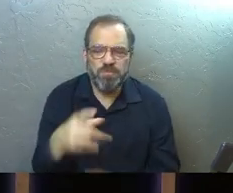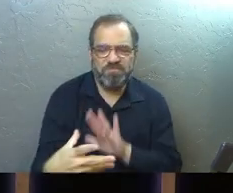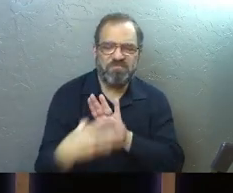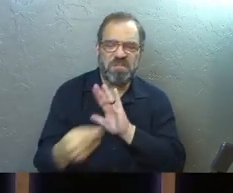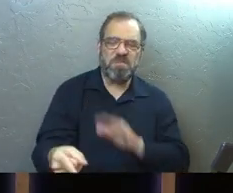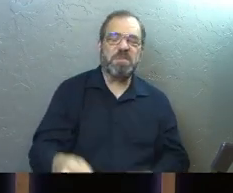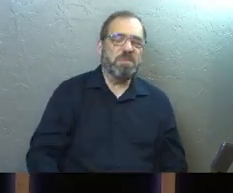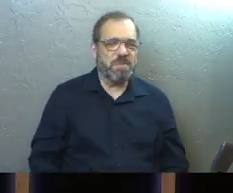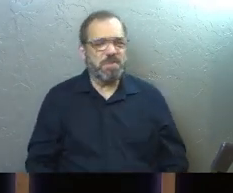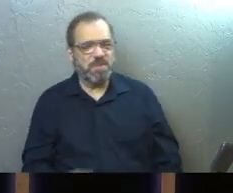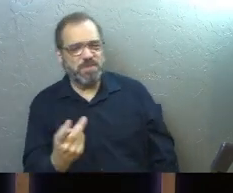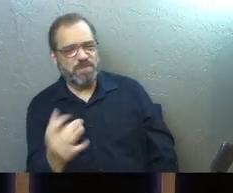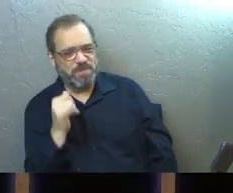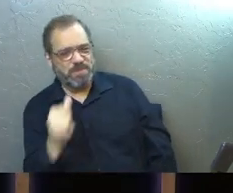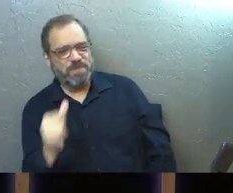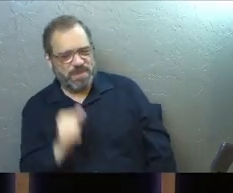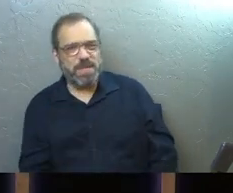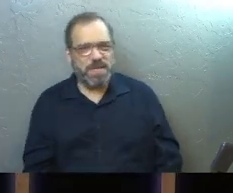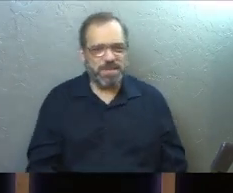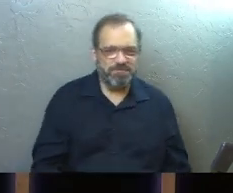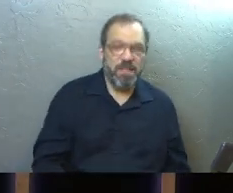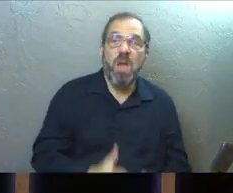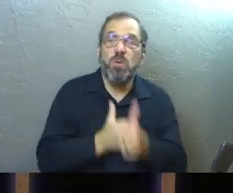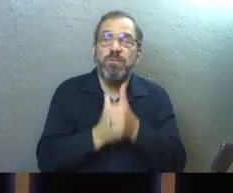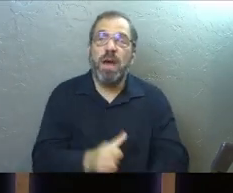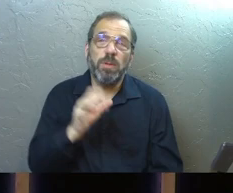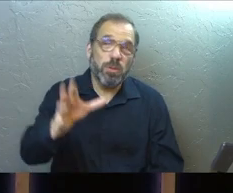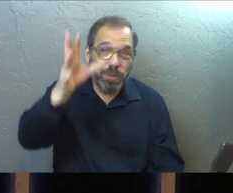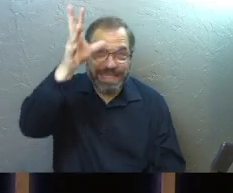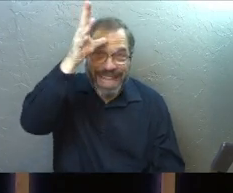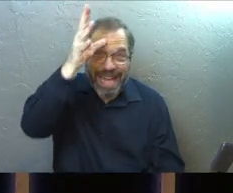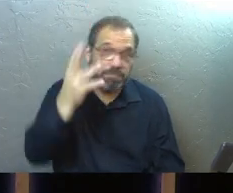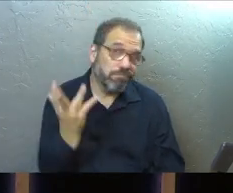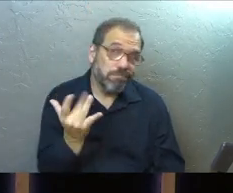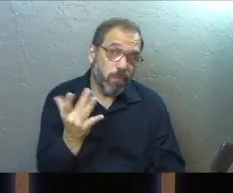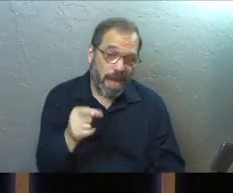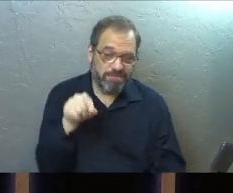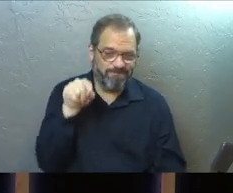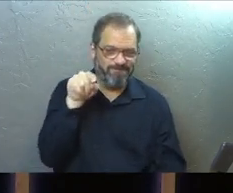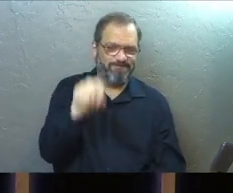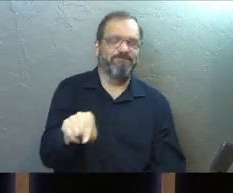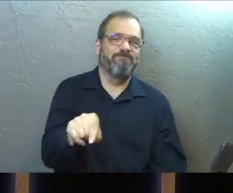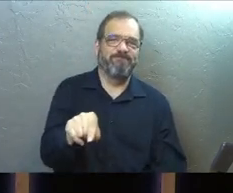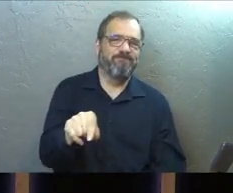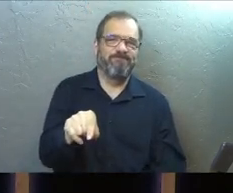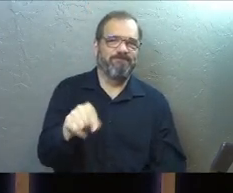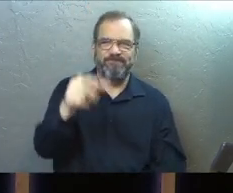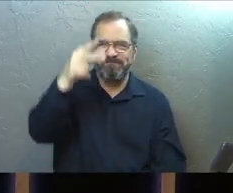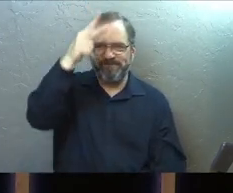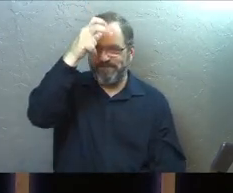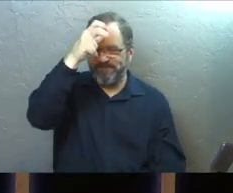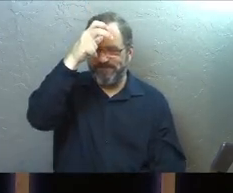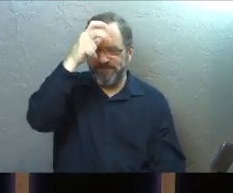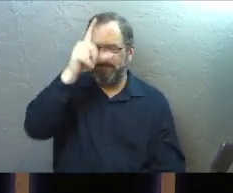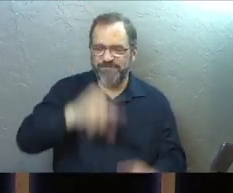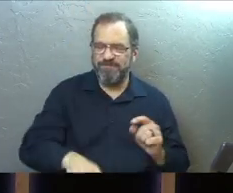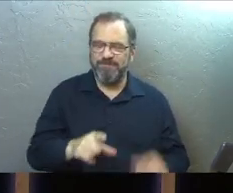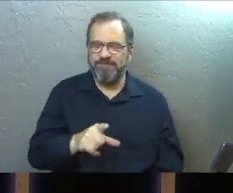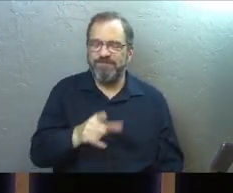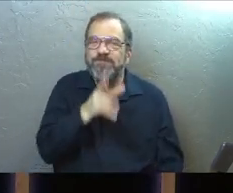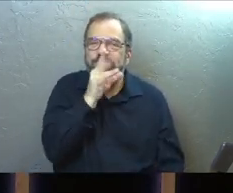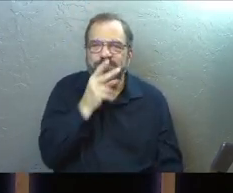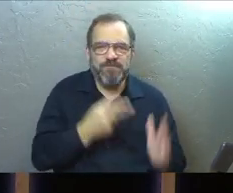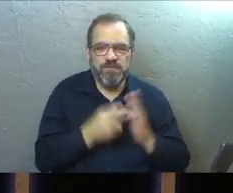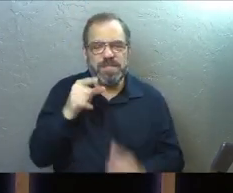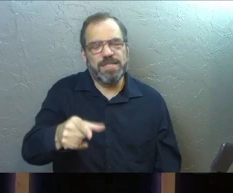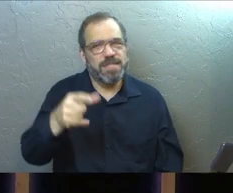block. You're walking in your daddy's footsteps because he cannot even speak the truth. He is the father